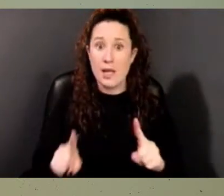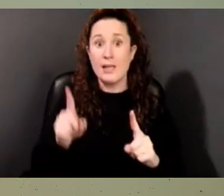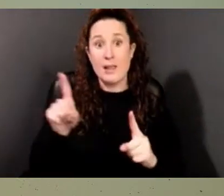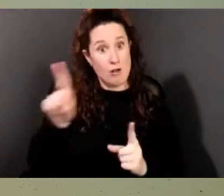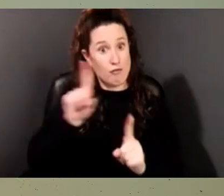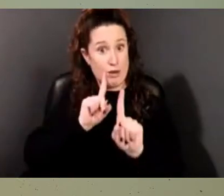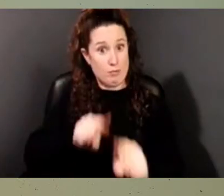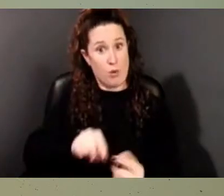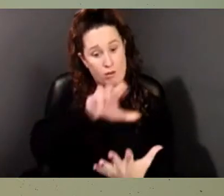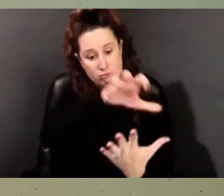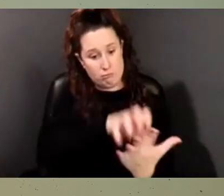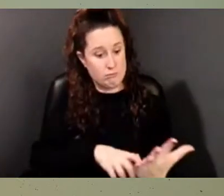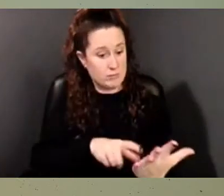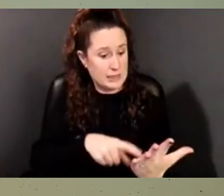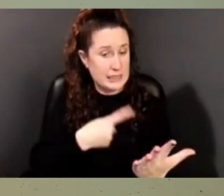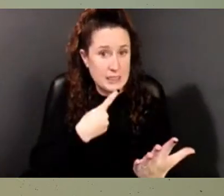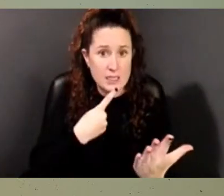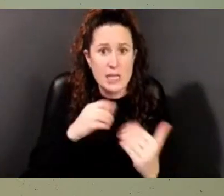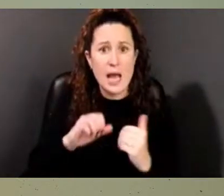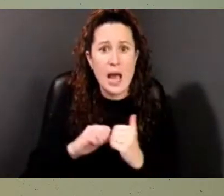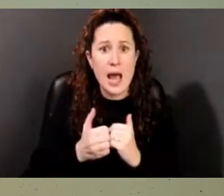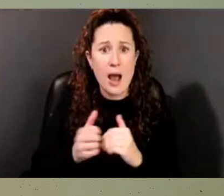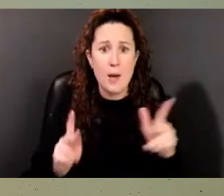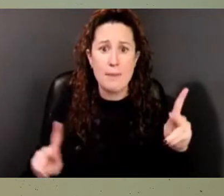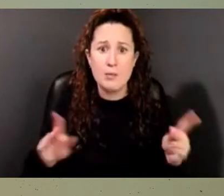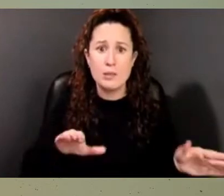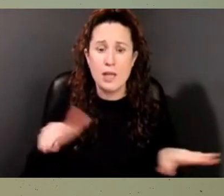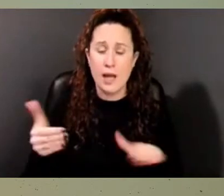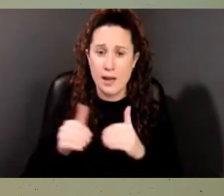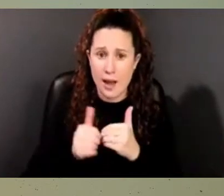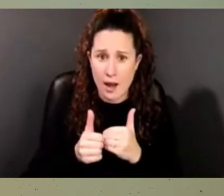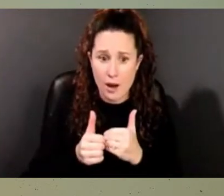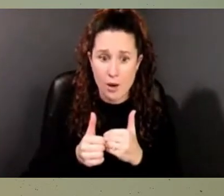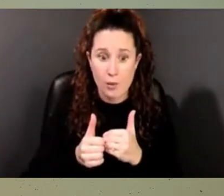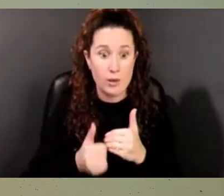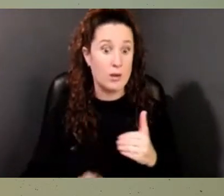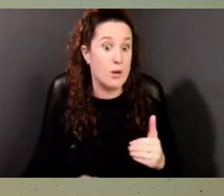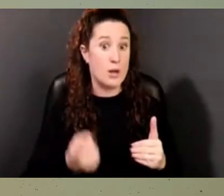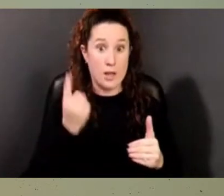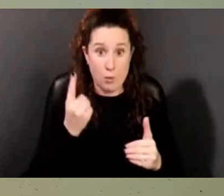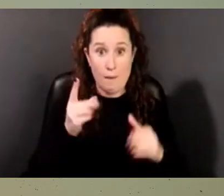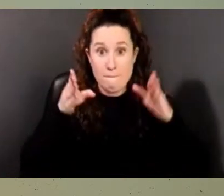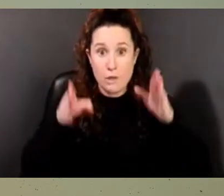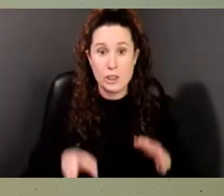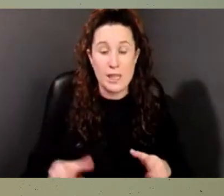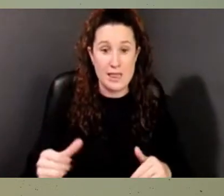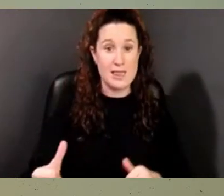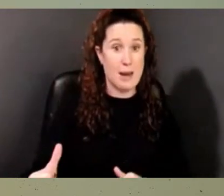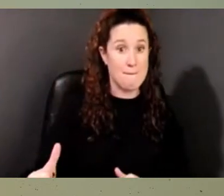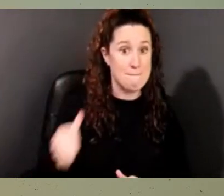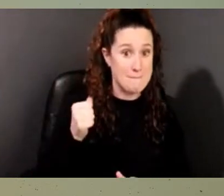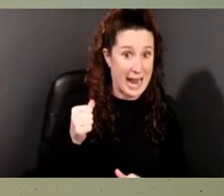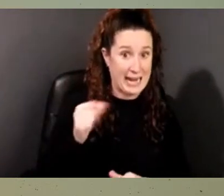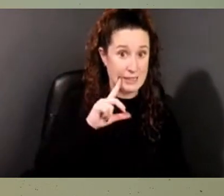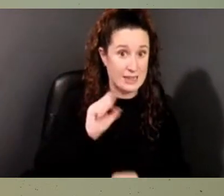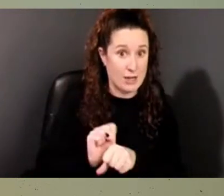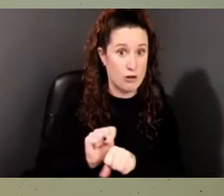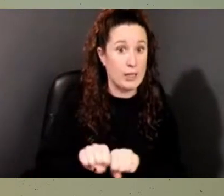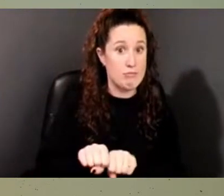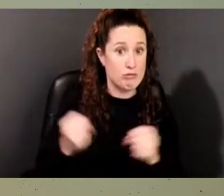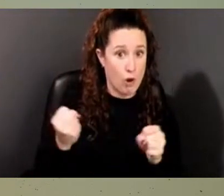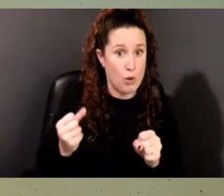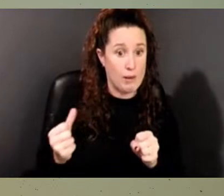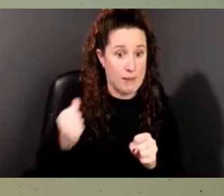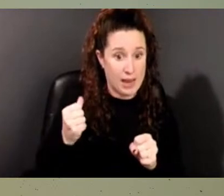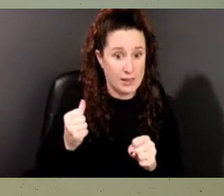is that how people died. In one, their back literally broke. There was a fracture that started at the top of their